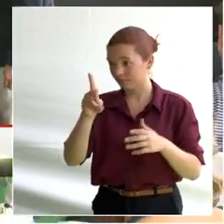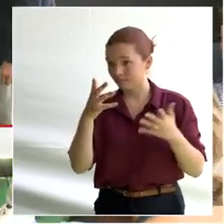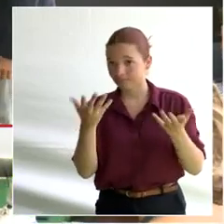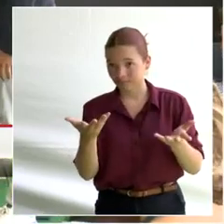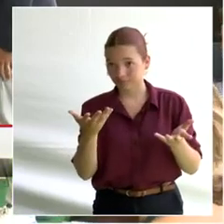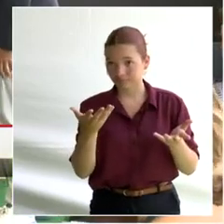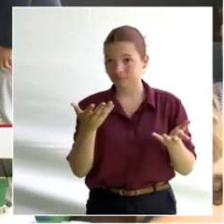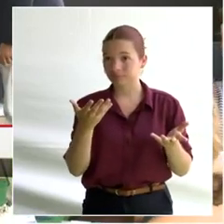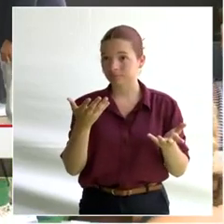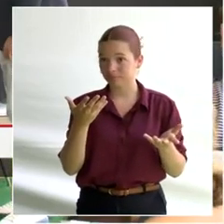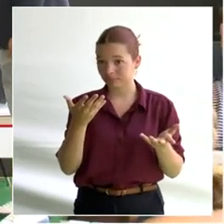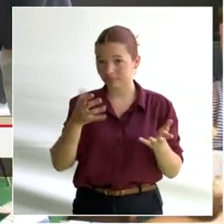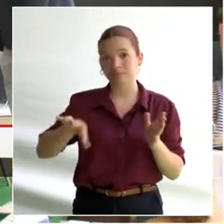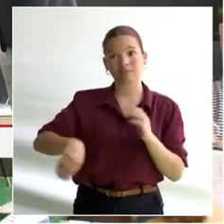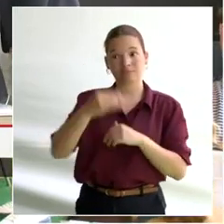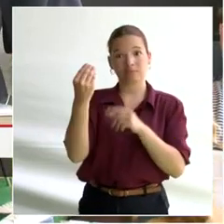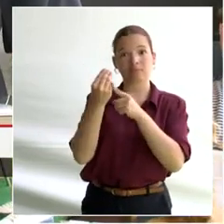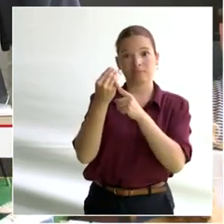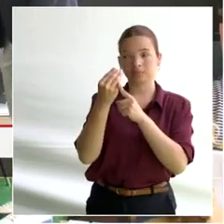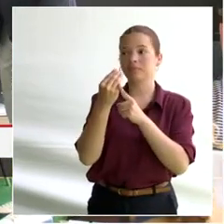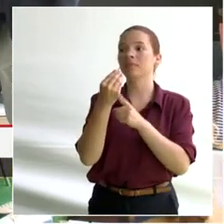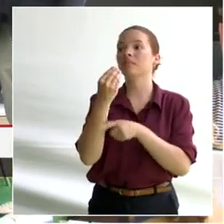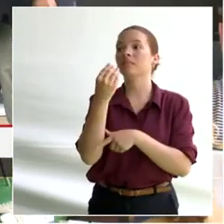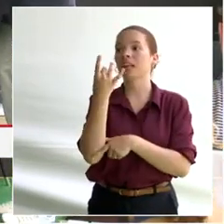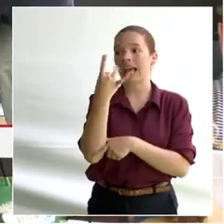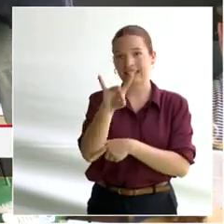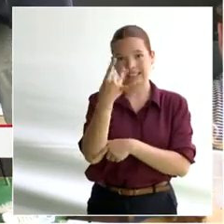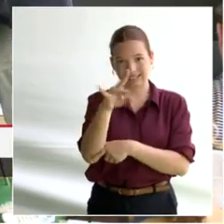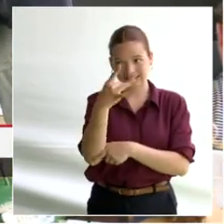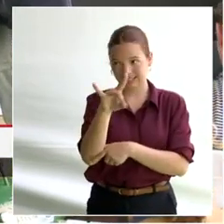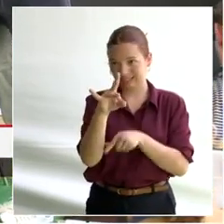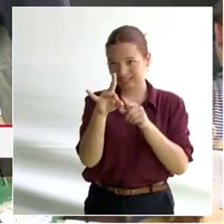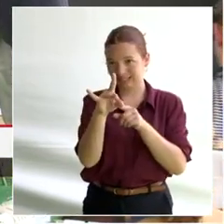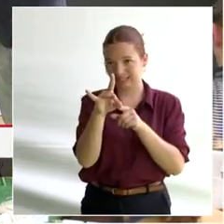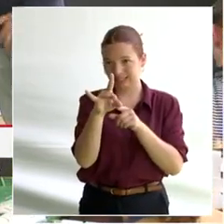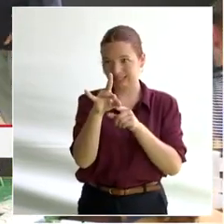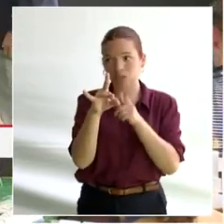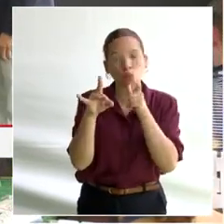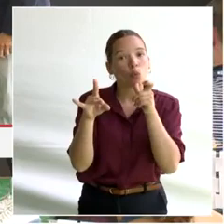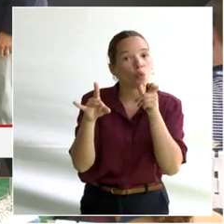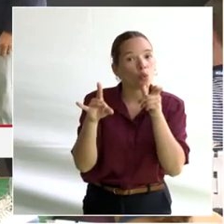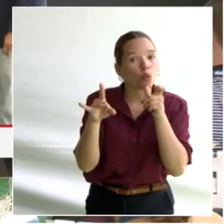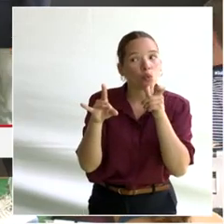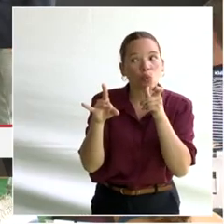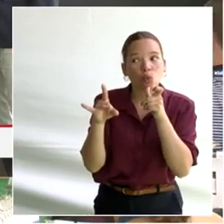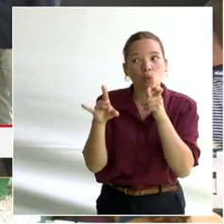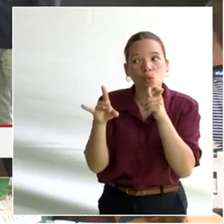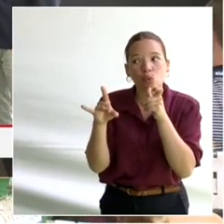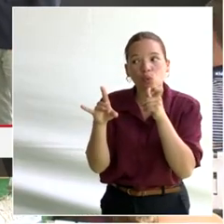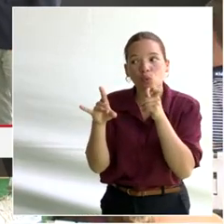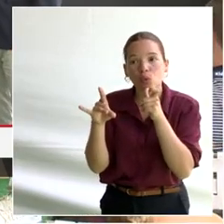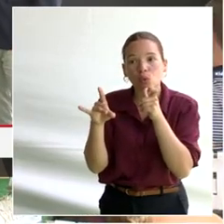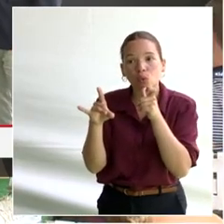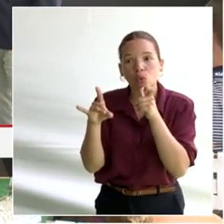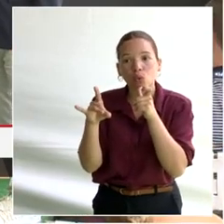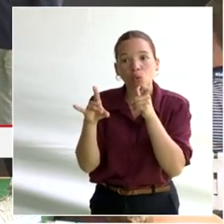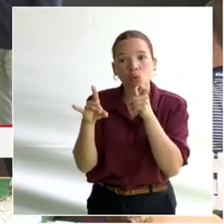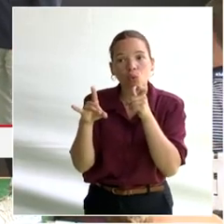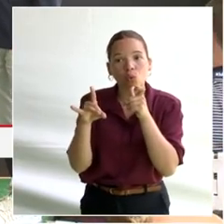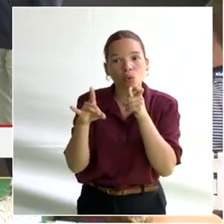That's chip number 18. Going on to... Petra Martic. That's Petra Martic.